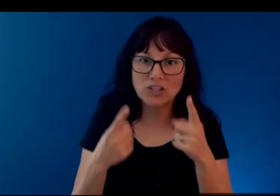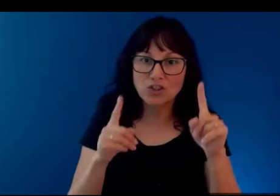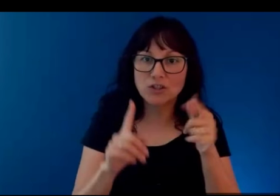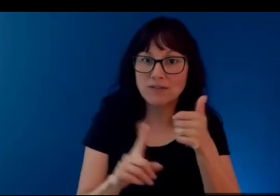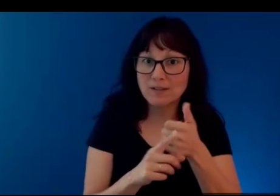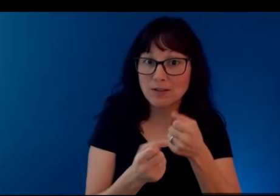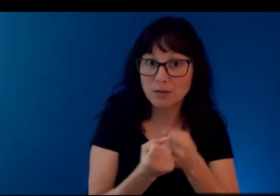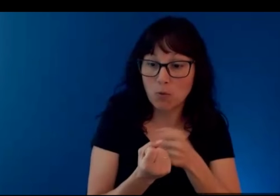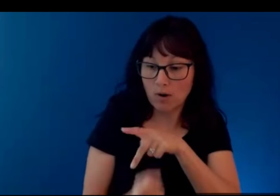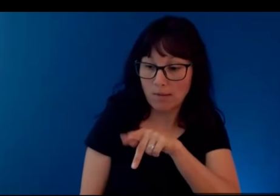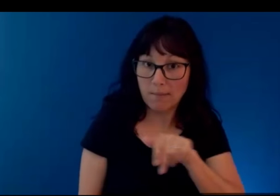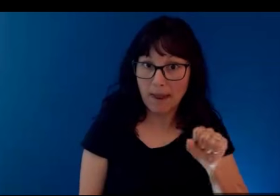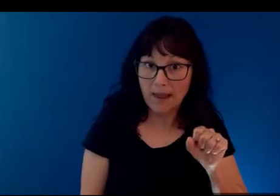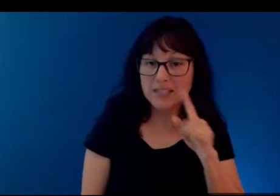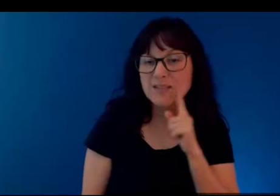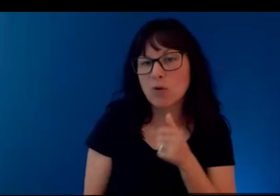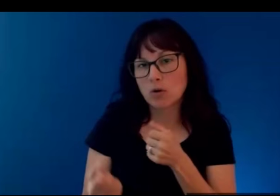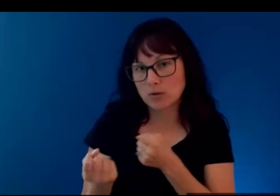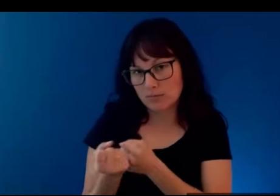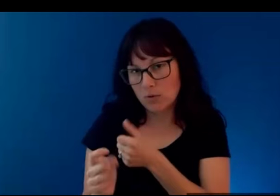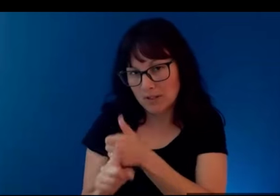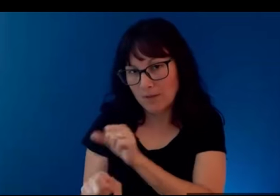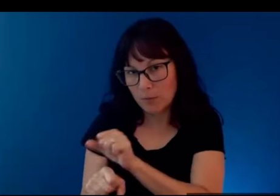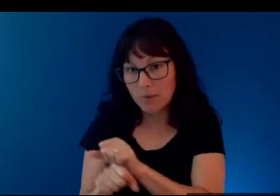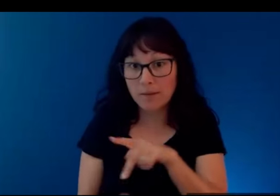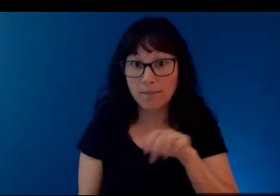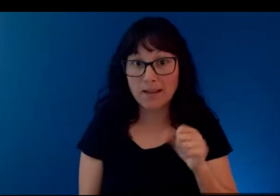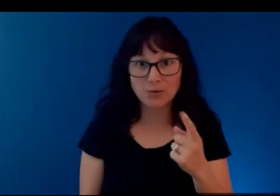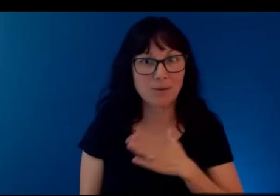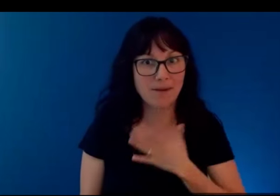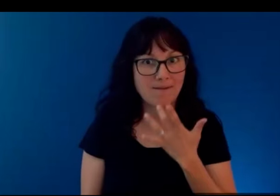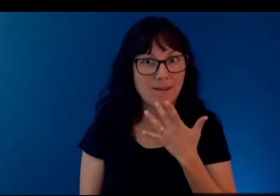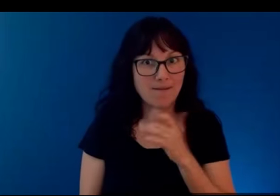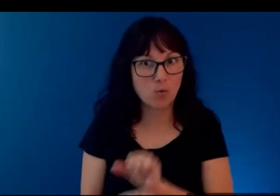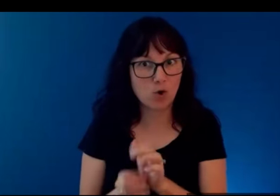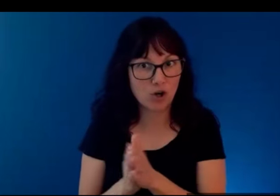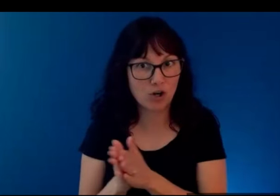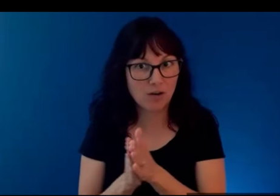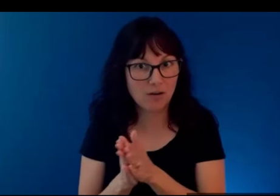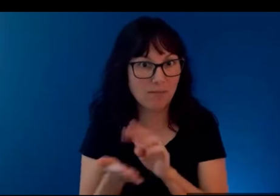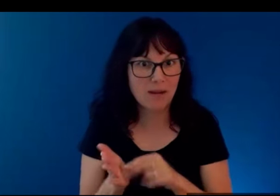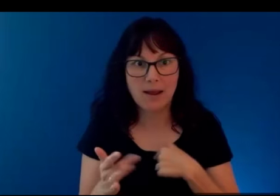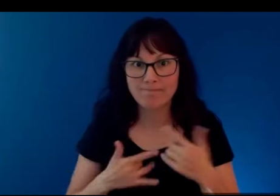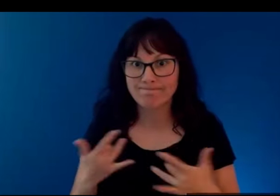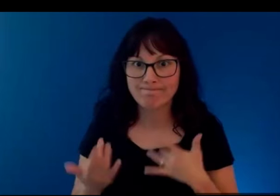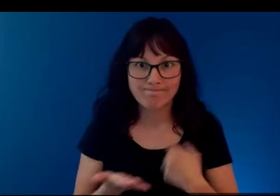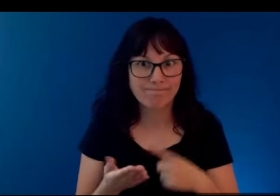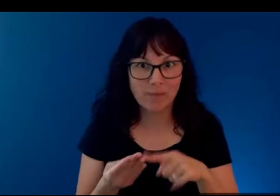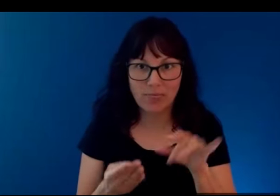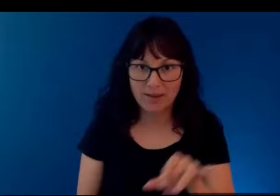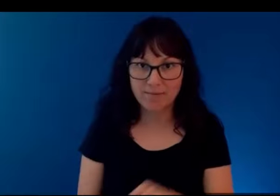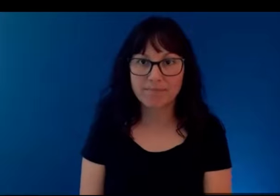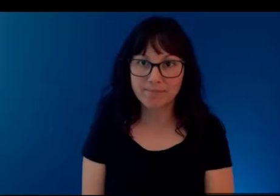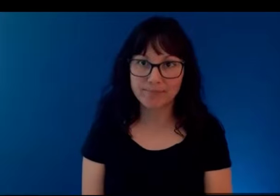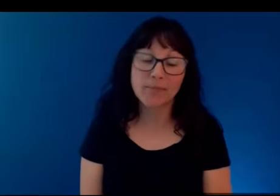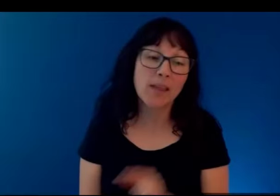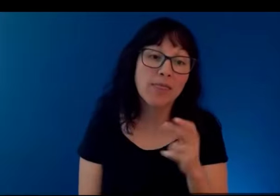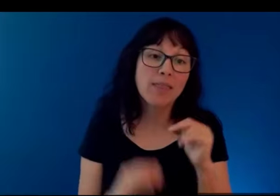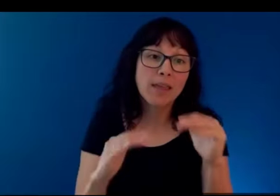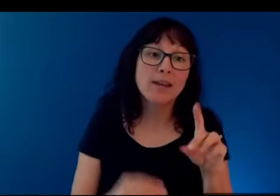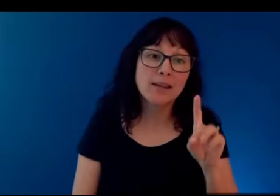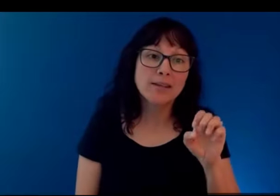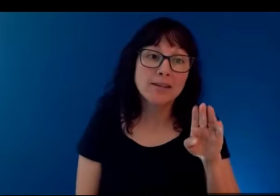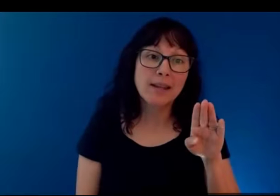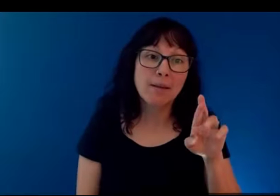support self-employment. PASS is one of my favorite work incentives, so I'm excited to be talking about it today. And then